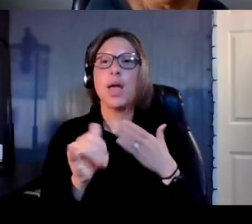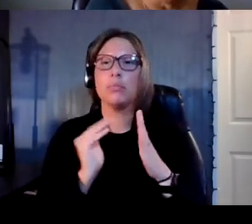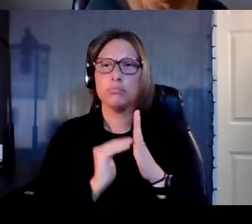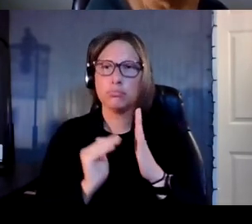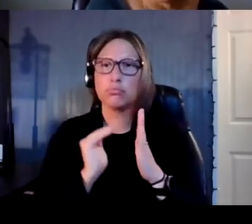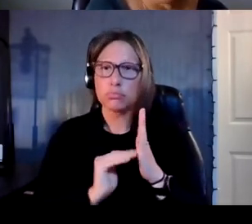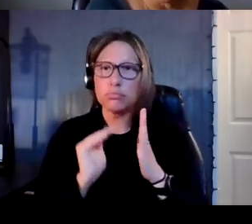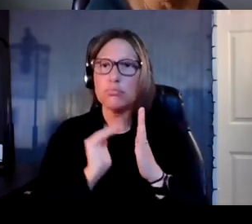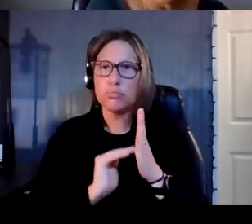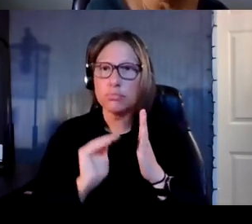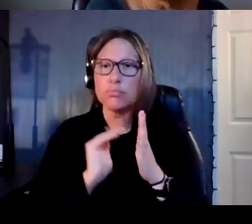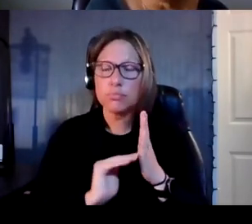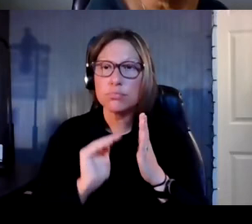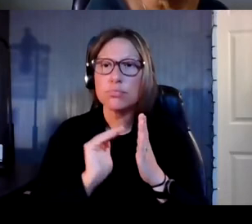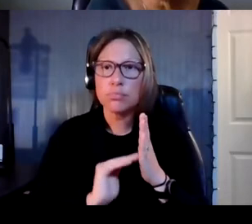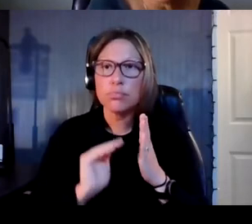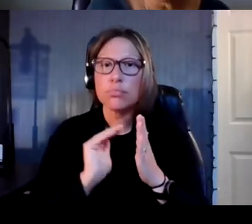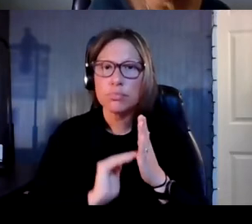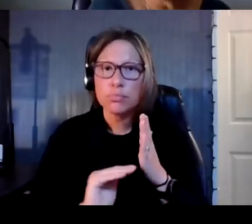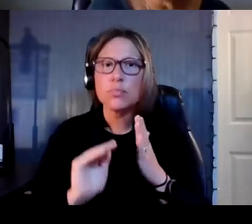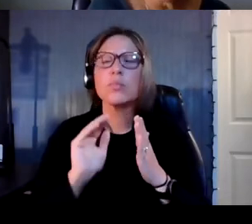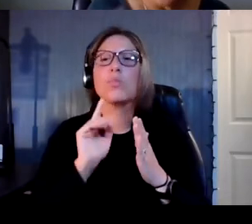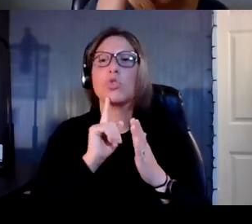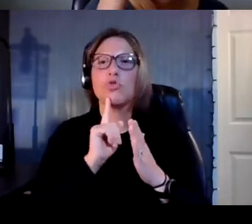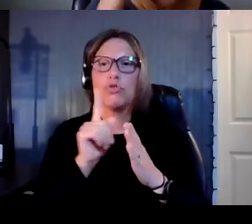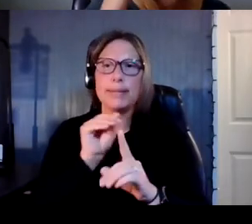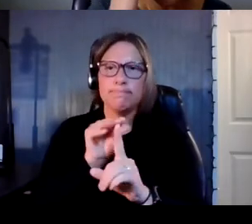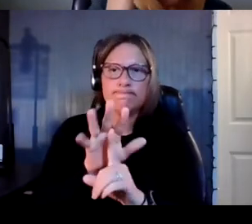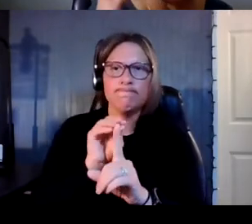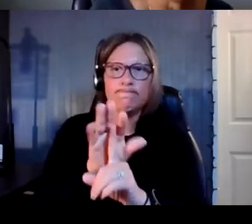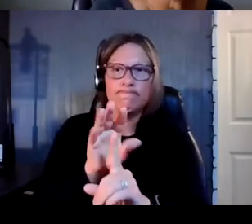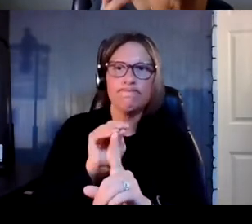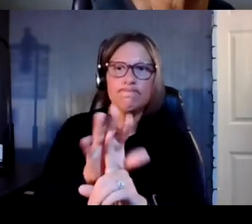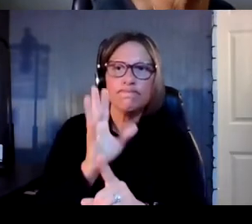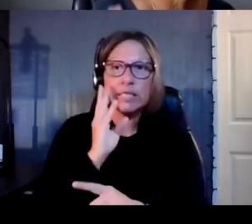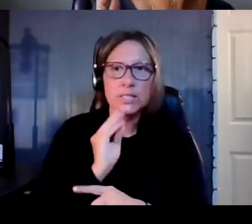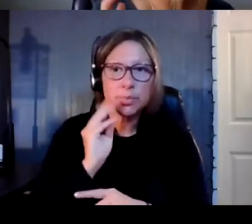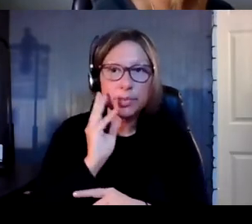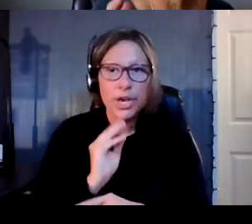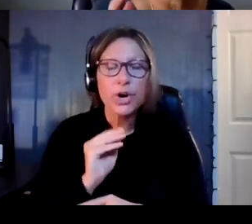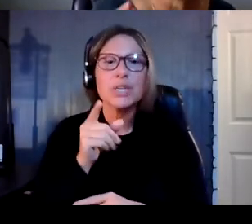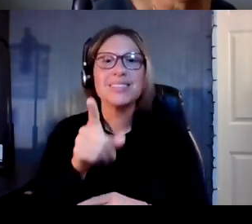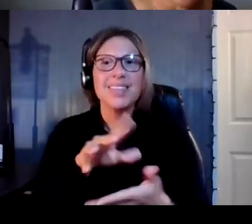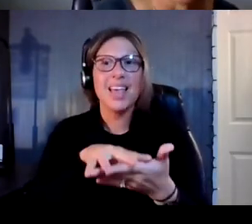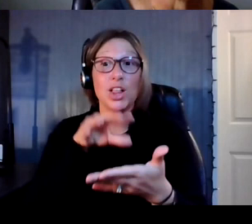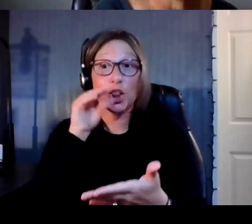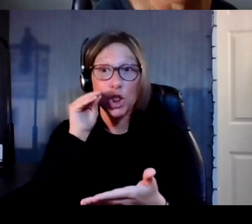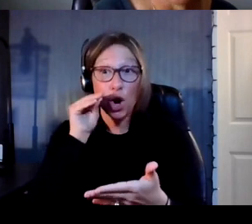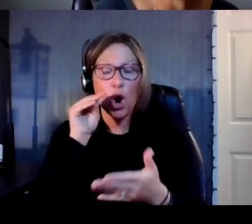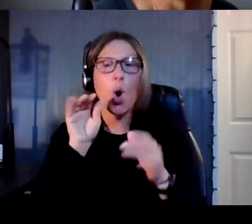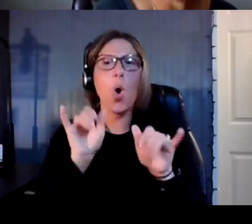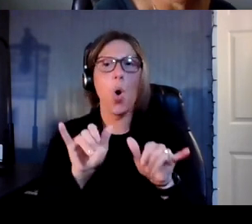repetitively, when we're really trying to give them those experiences, then they learn to produce the signal with the intent